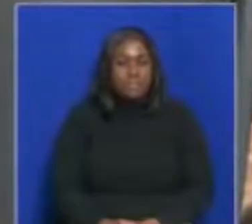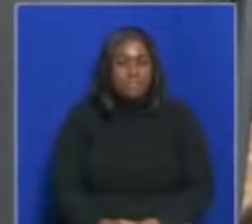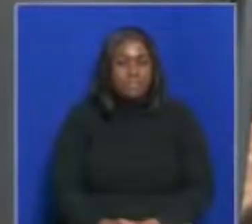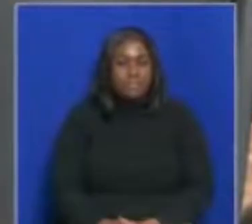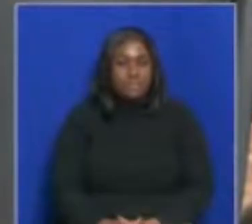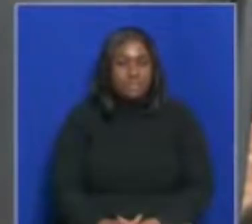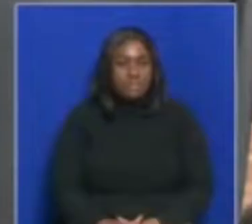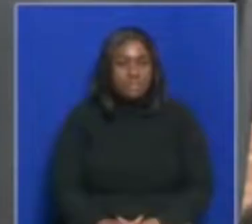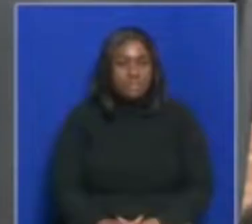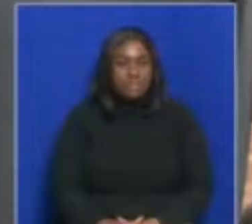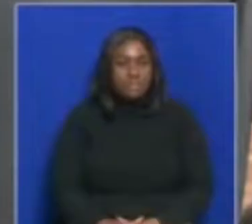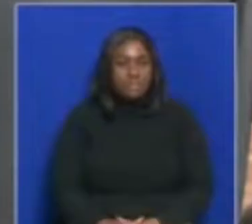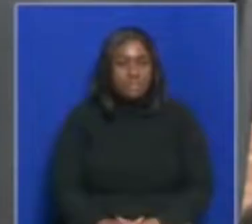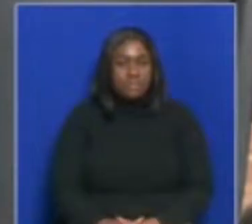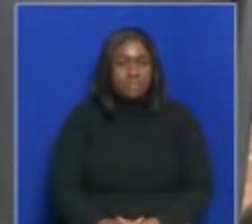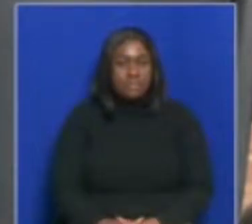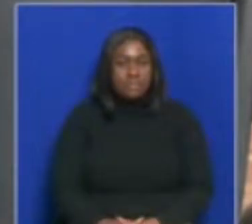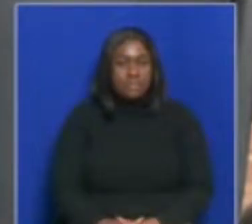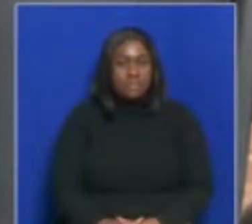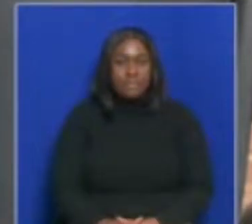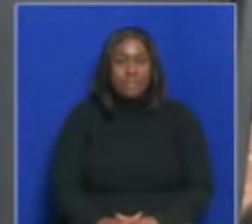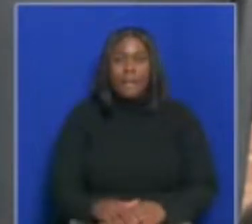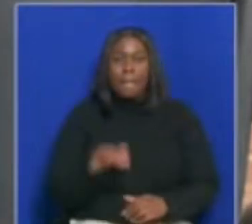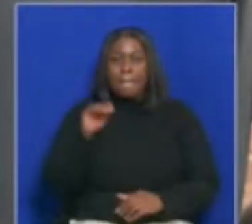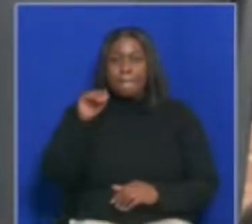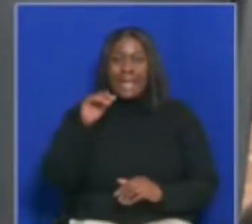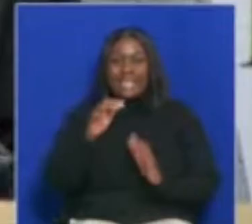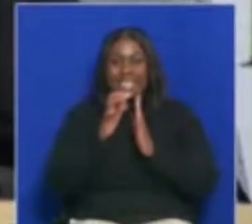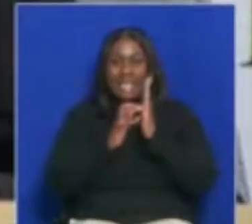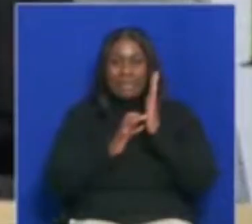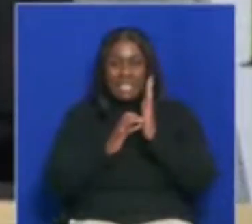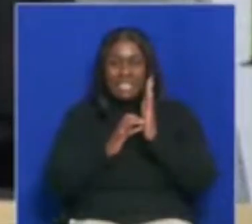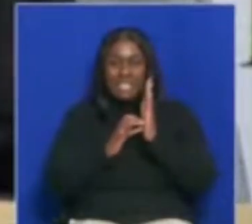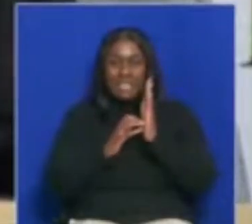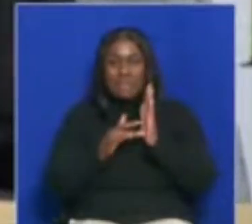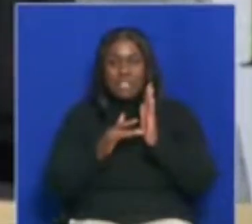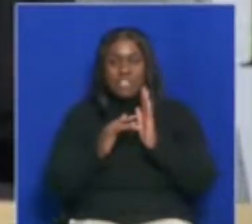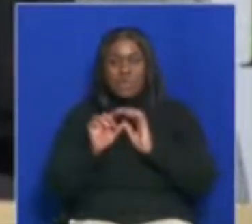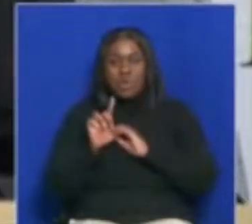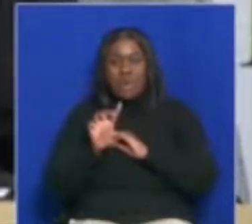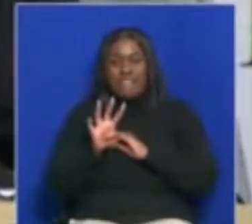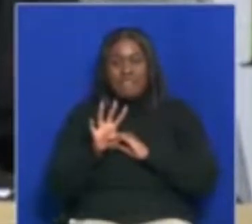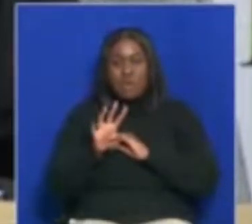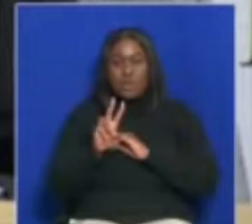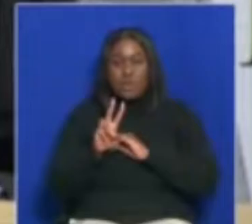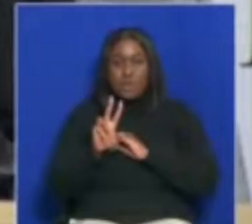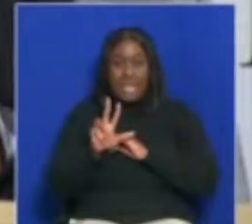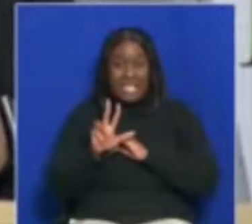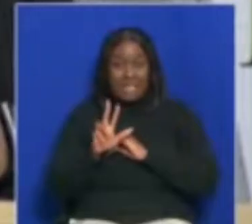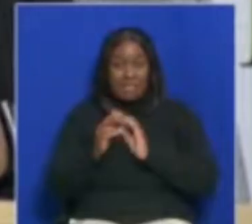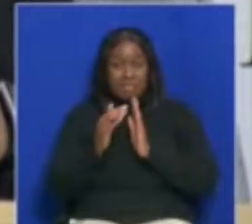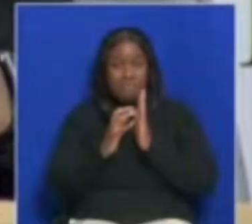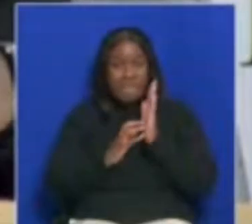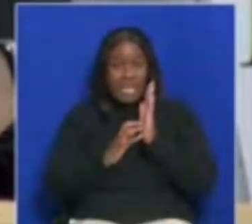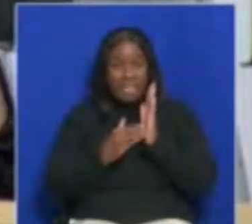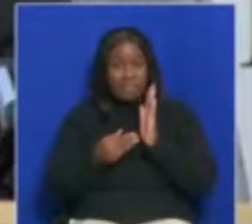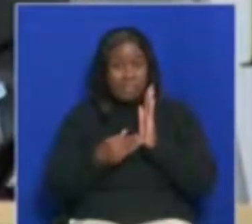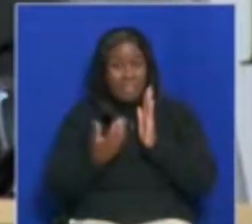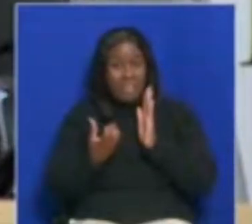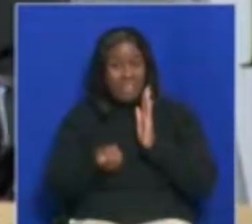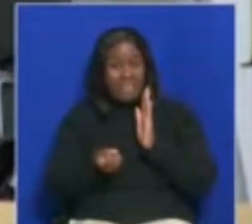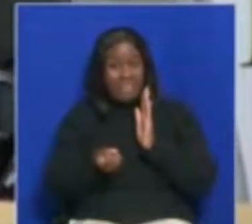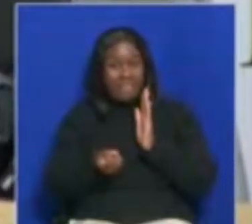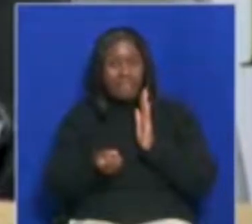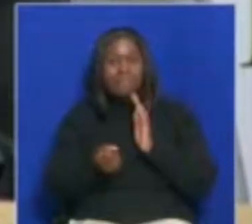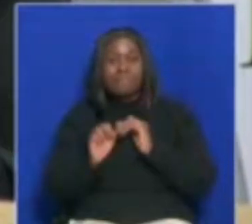Do you have a bank statement at 1428? No, I've got the bank statement at 1428, that's